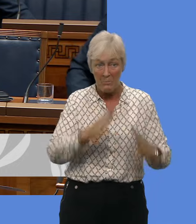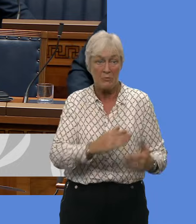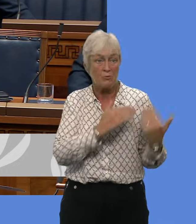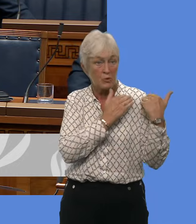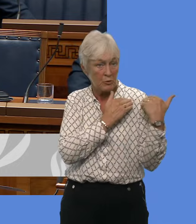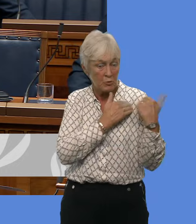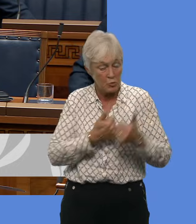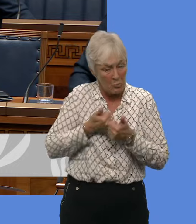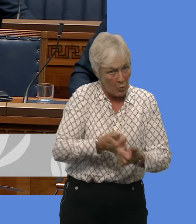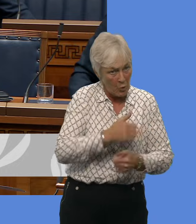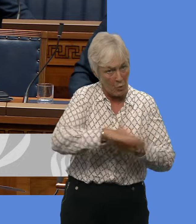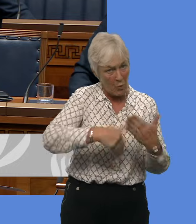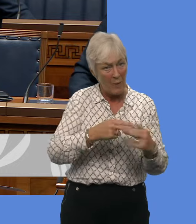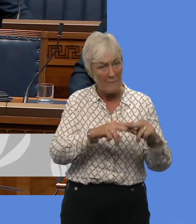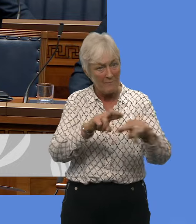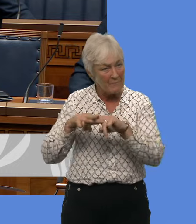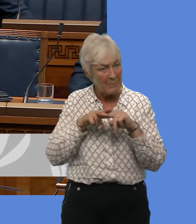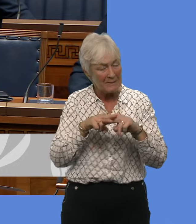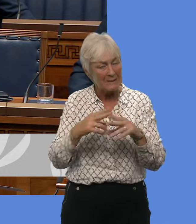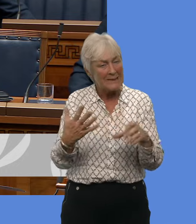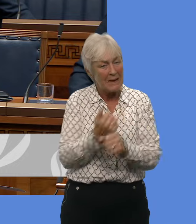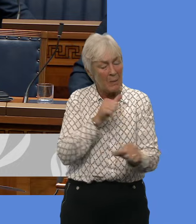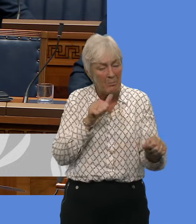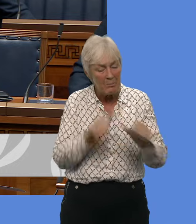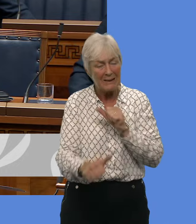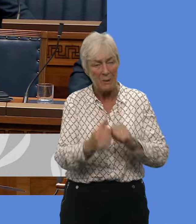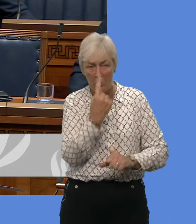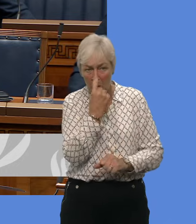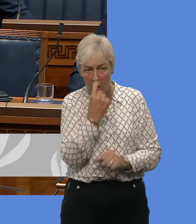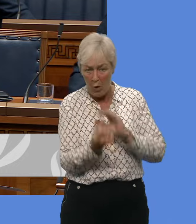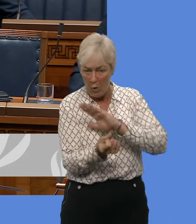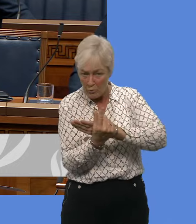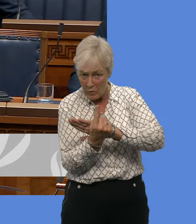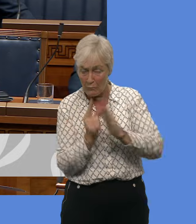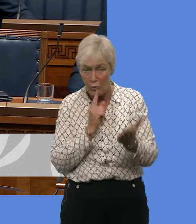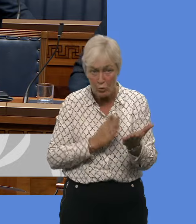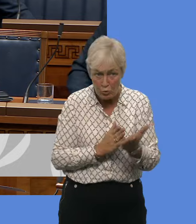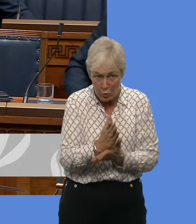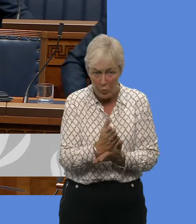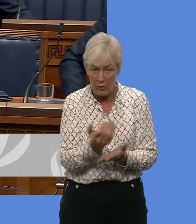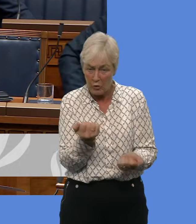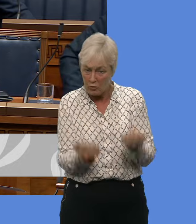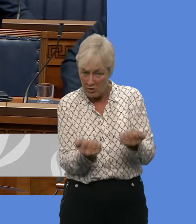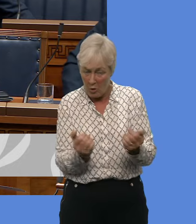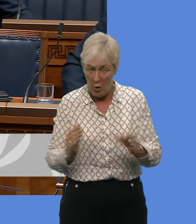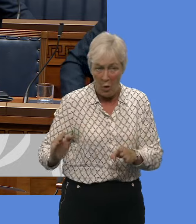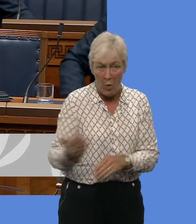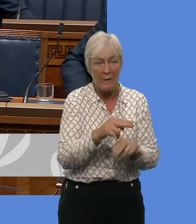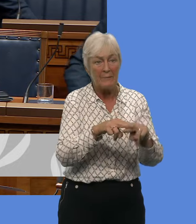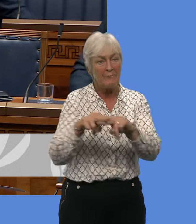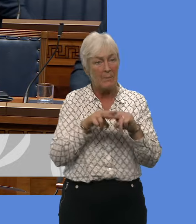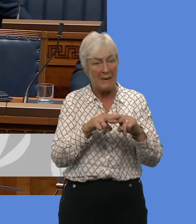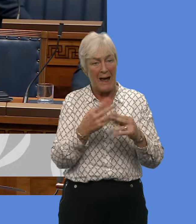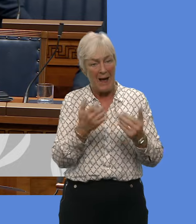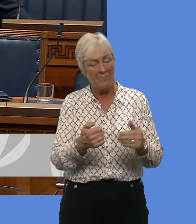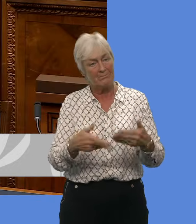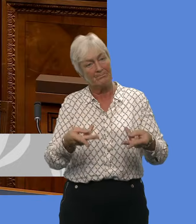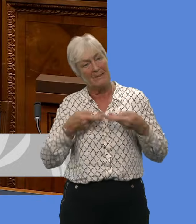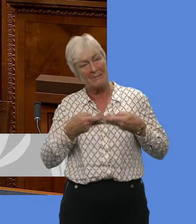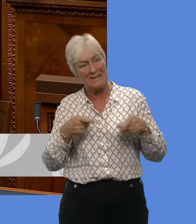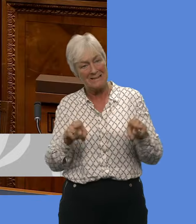all families to get the best possible opportunity for truth and justice, and all families deserve that same